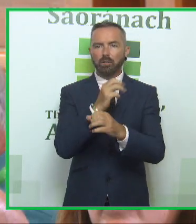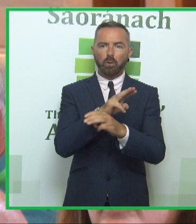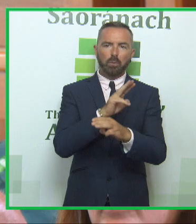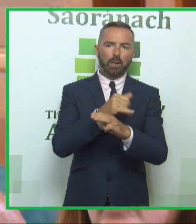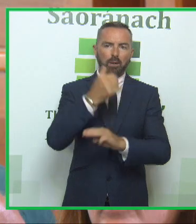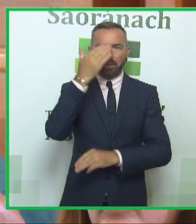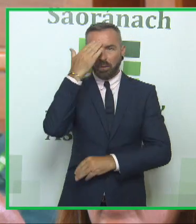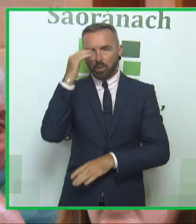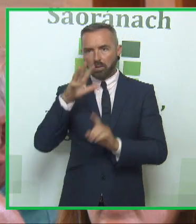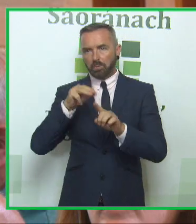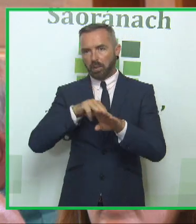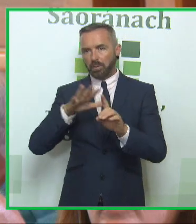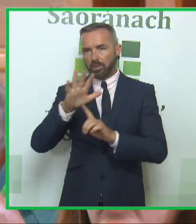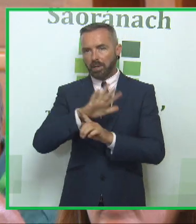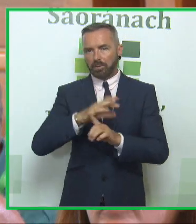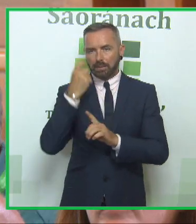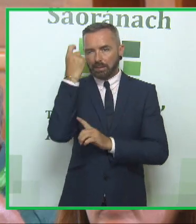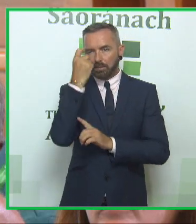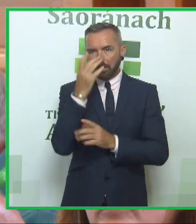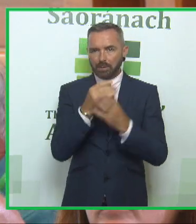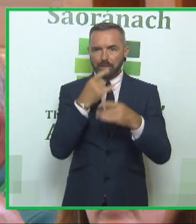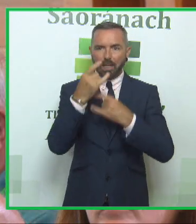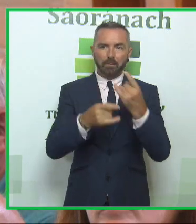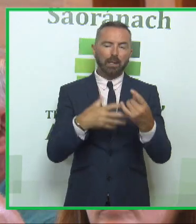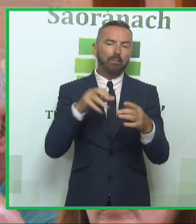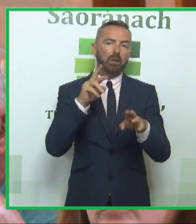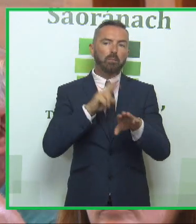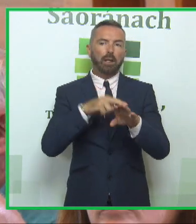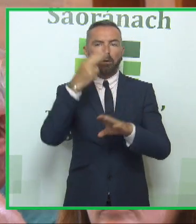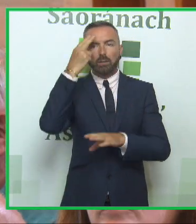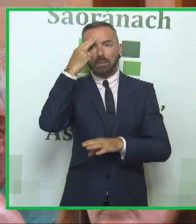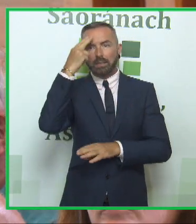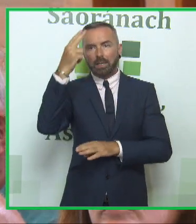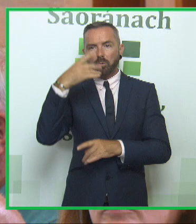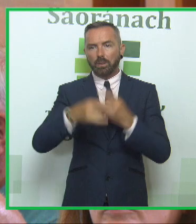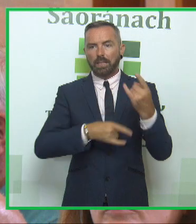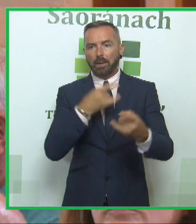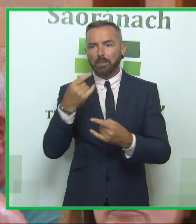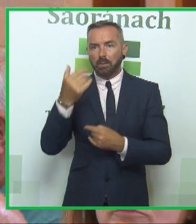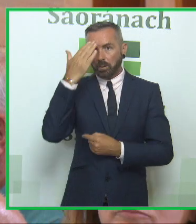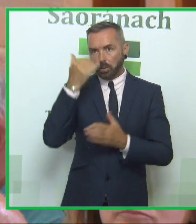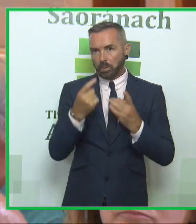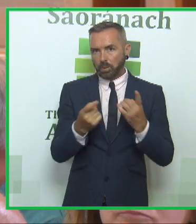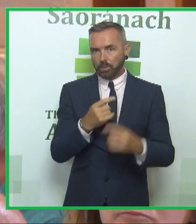that they suspect something, they could probably have a better grasp of it and know what to do at that